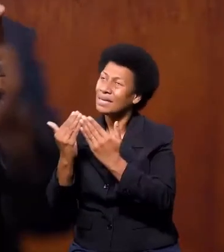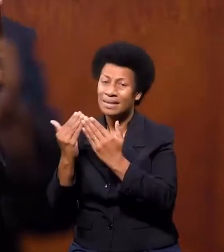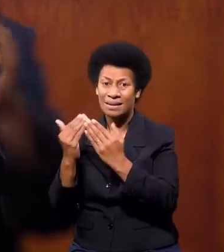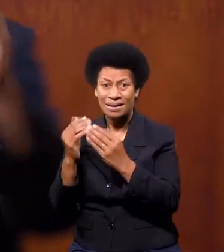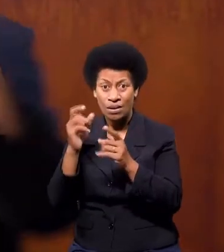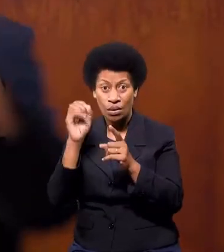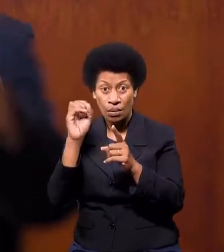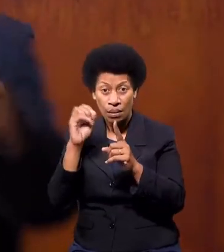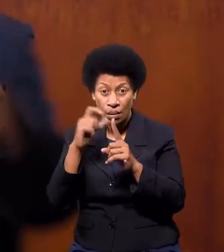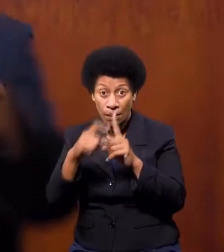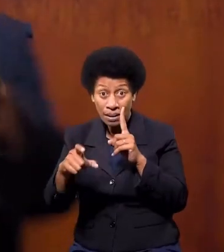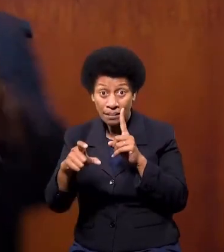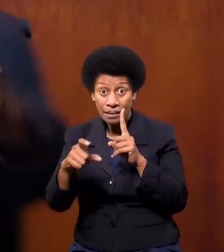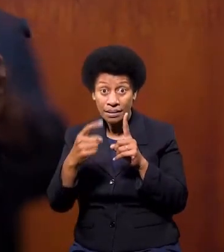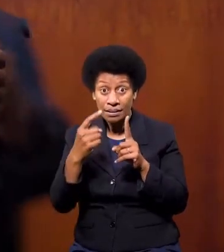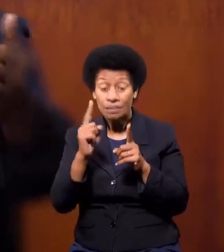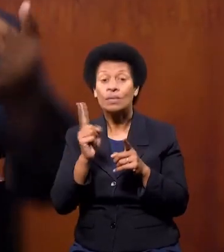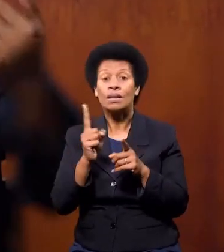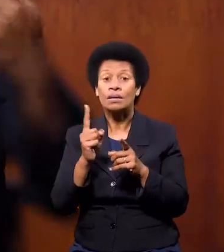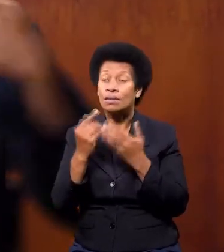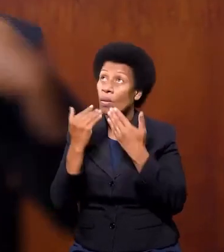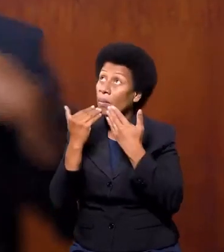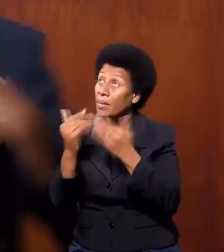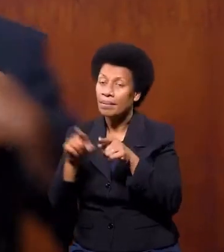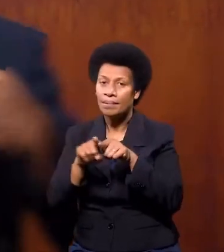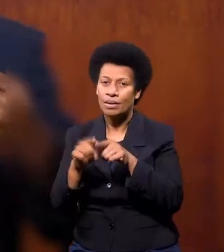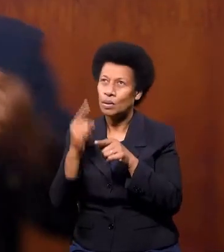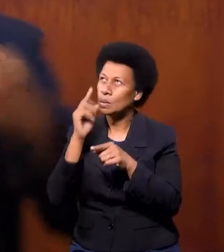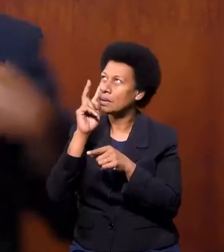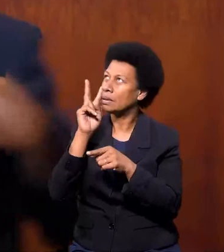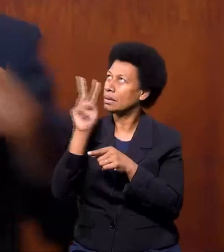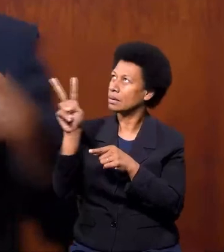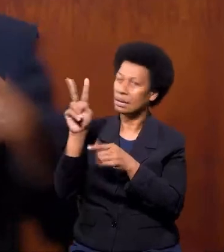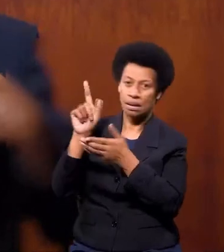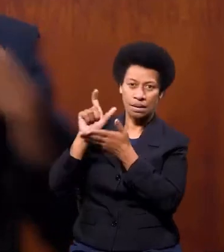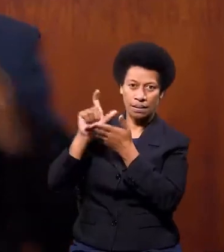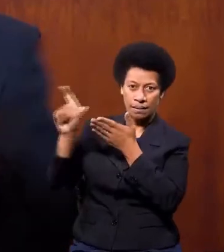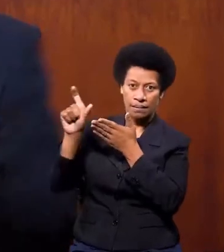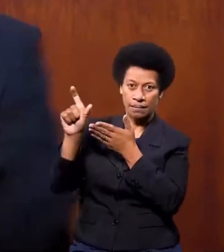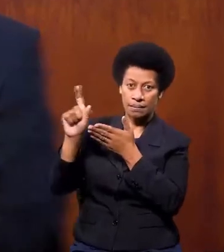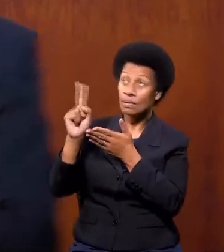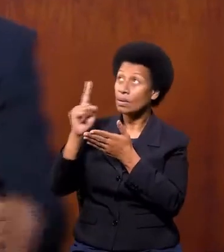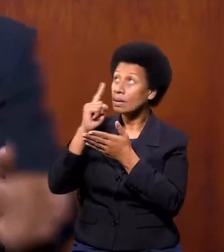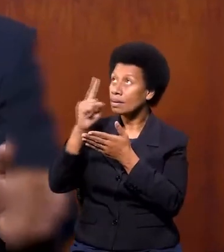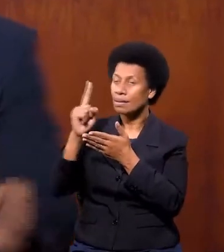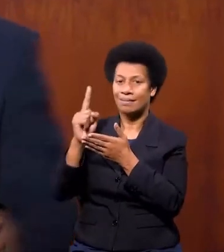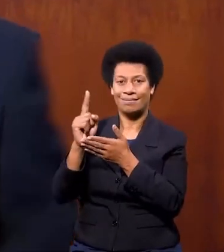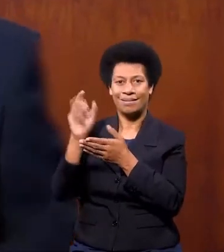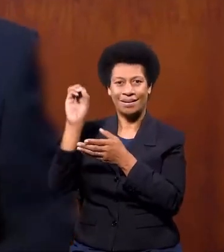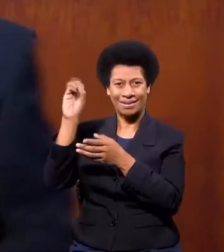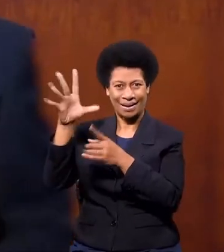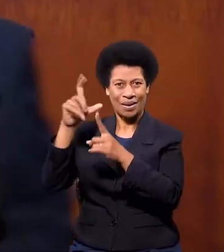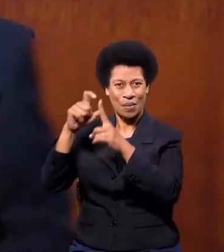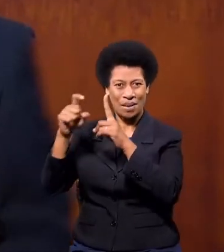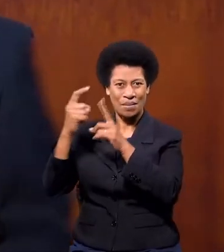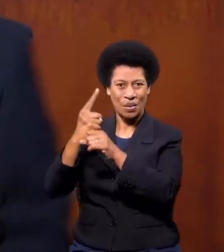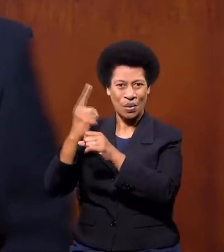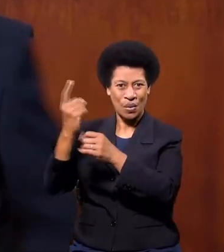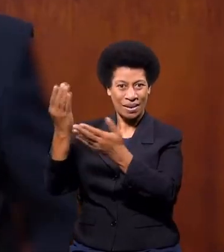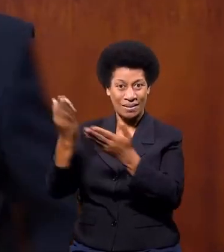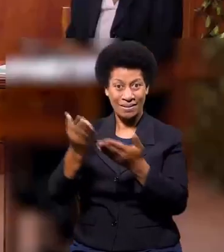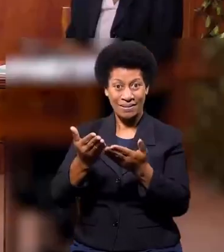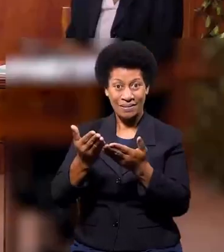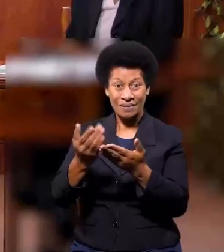because you see the love that God has, you know, manifested through you, in that way you are keeping